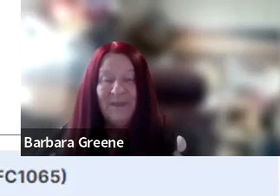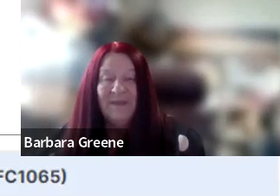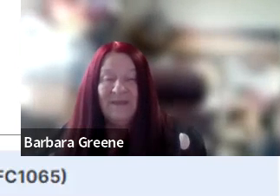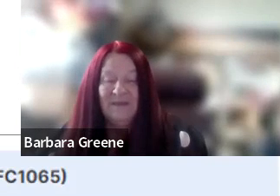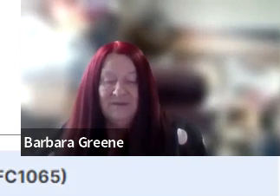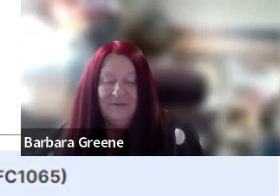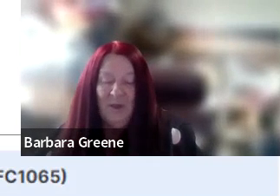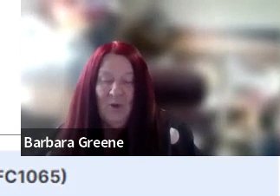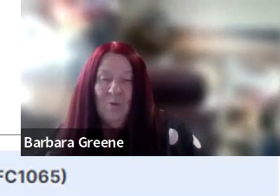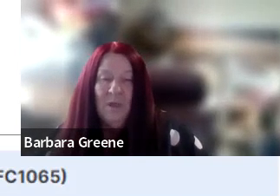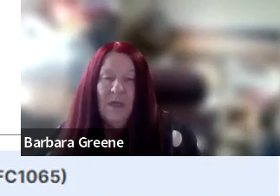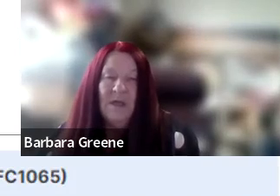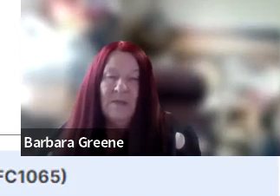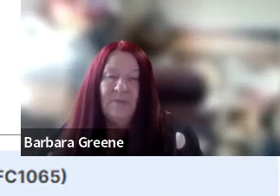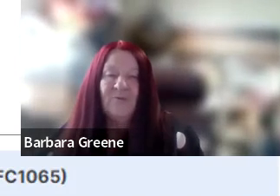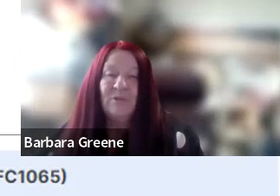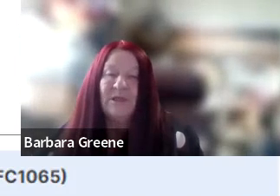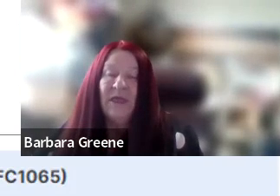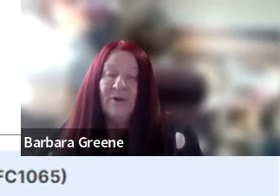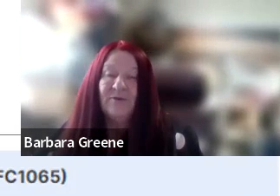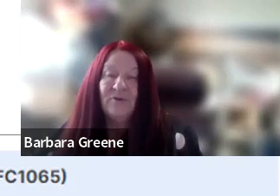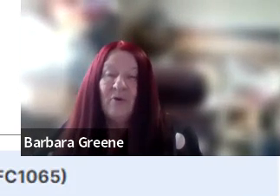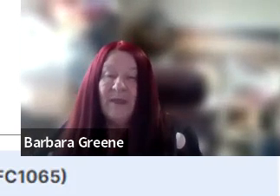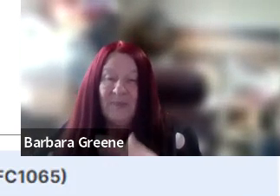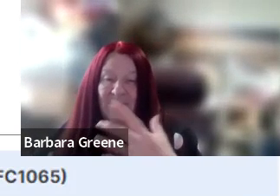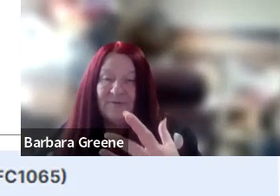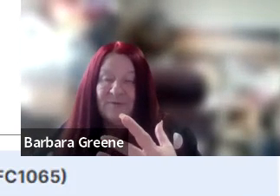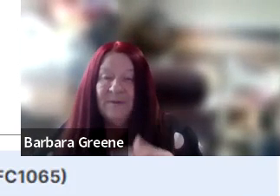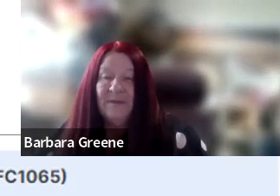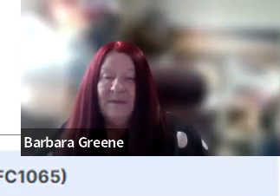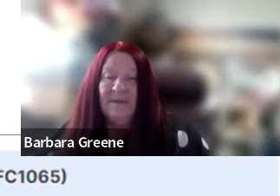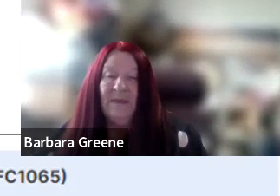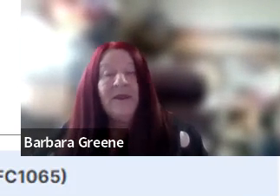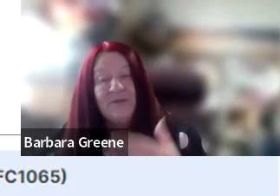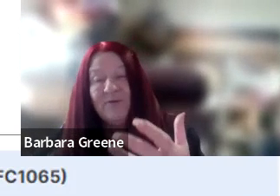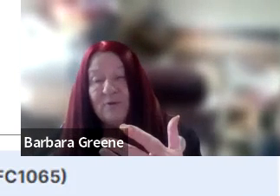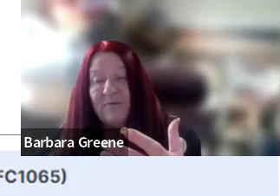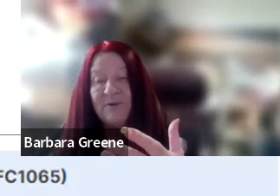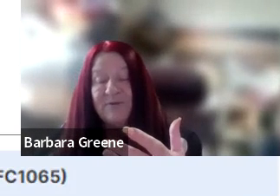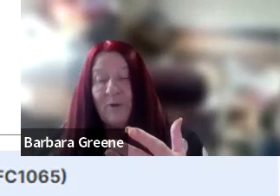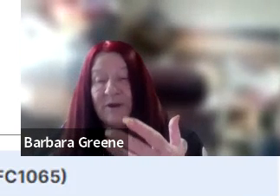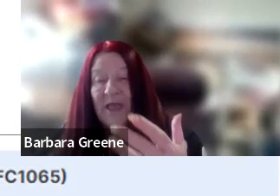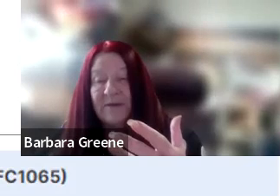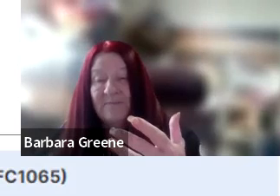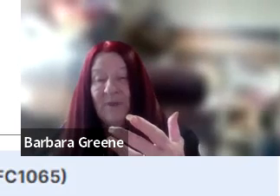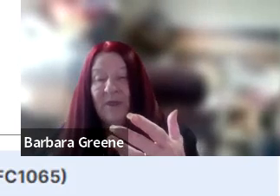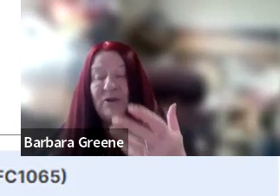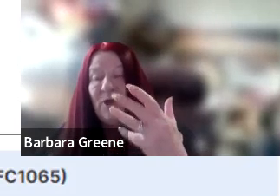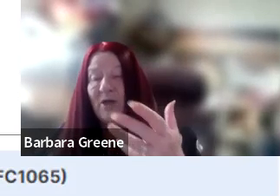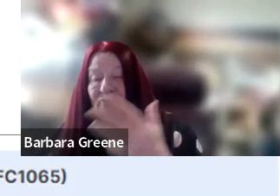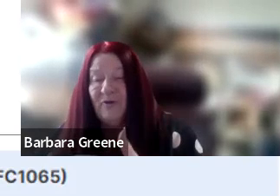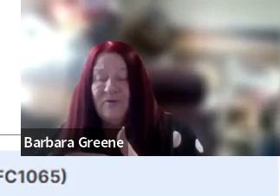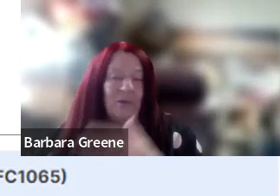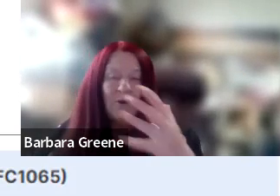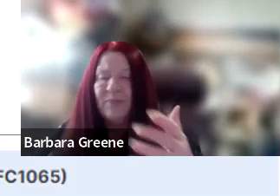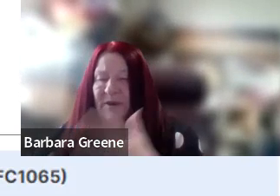them. So that's really allowed us to track things. And it's also given us a way to kind of